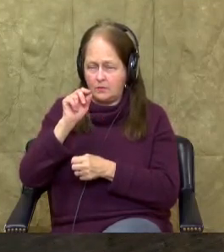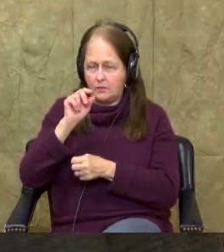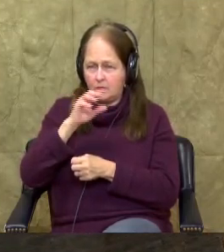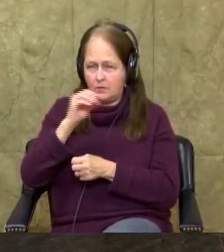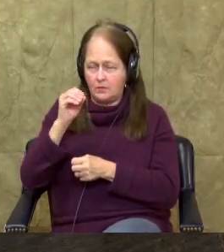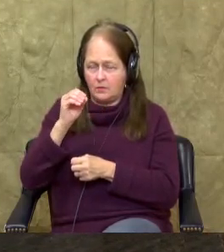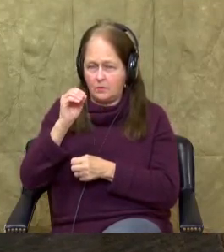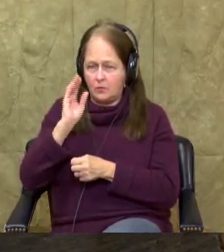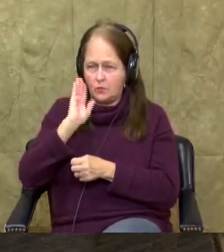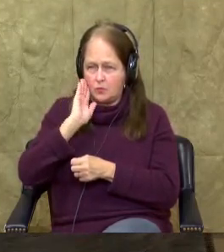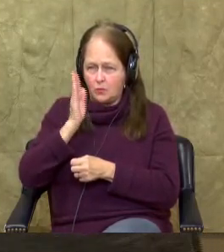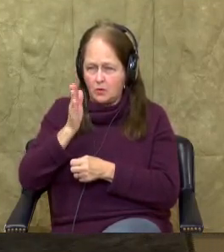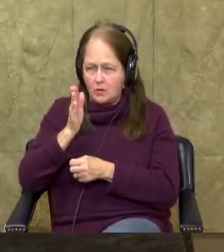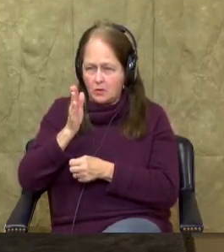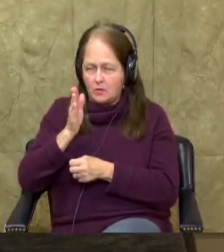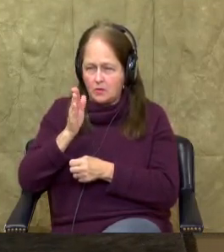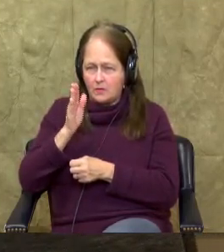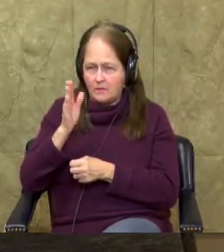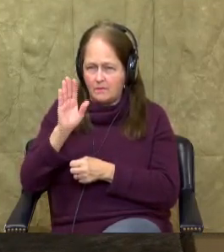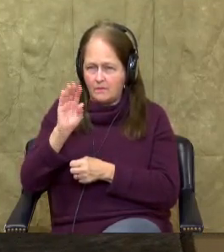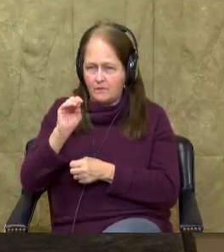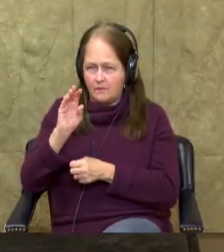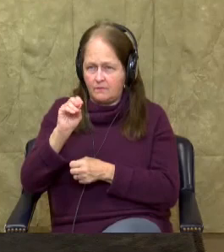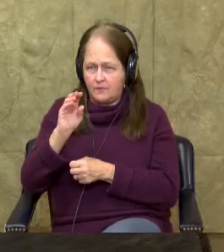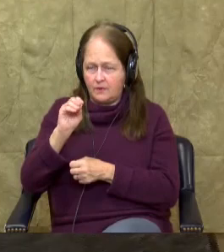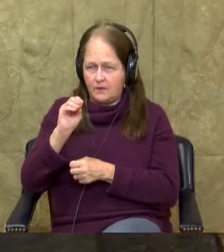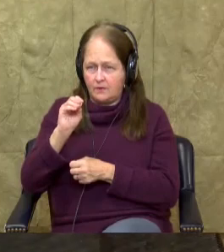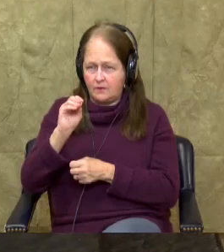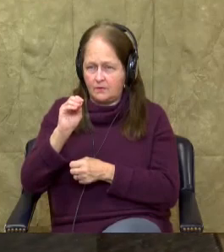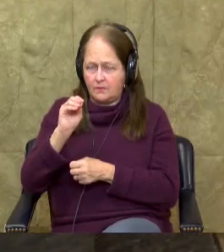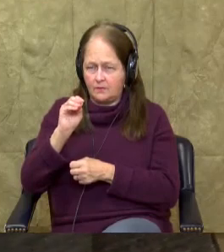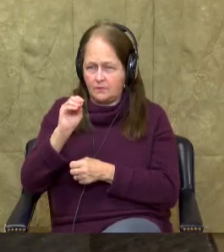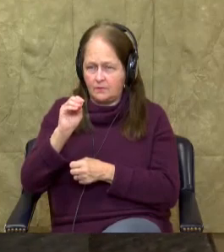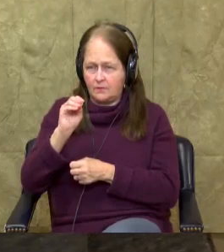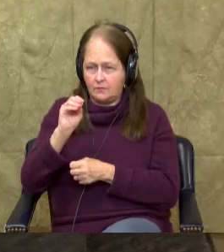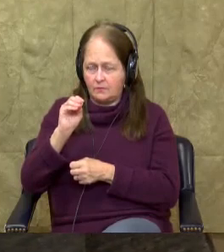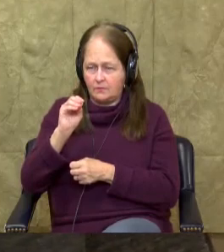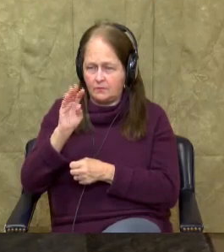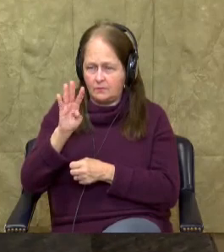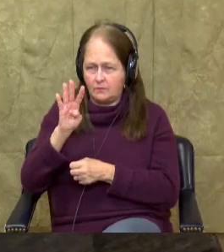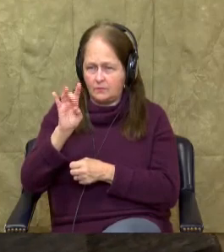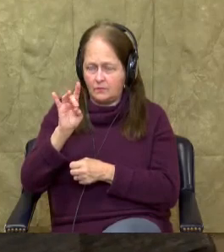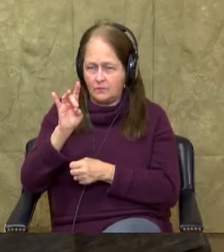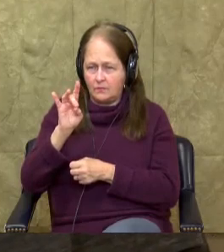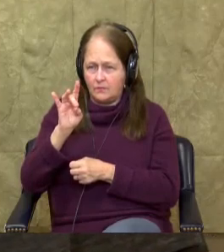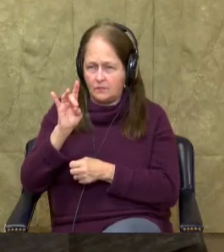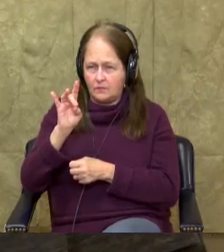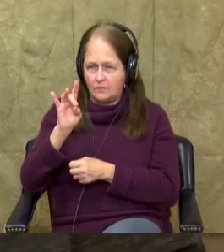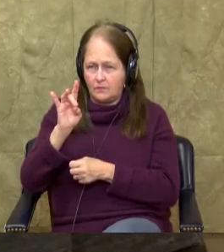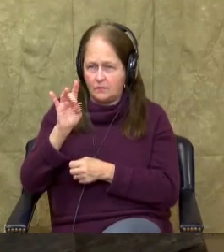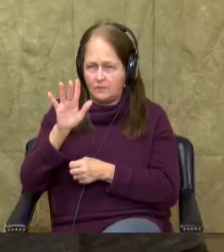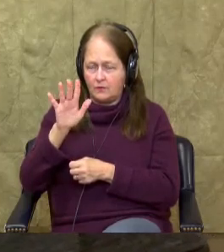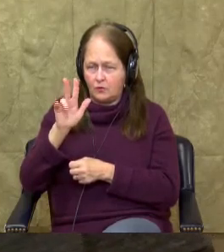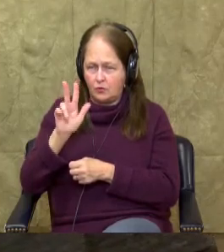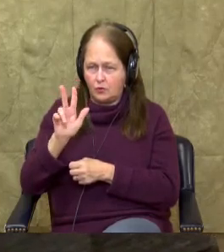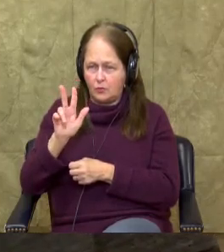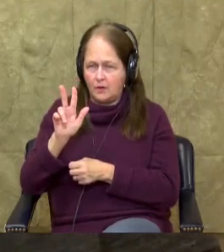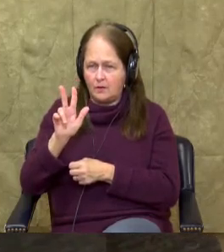and then that would be 50, and then 48, 49,